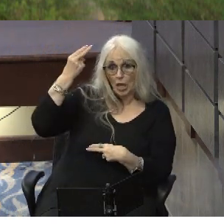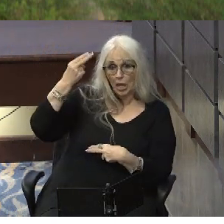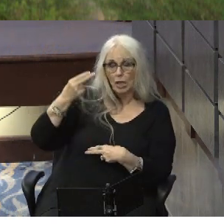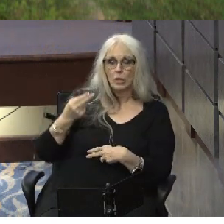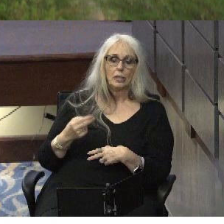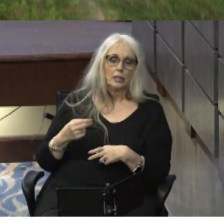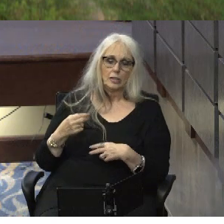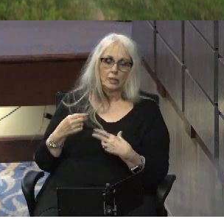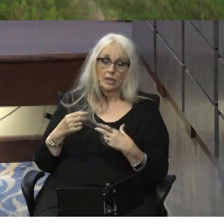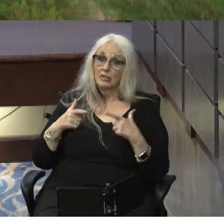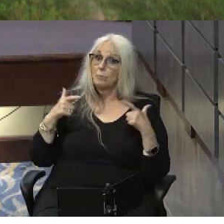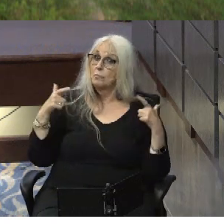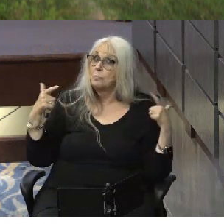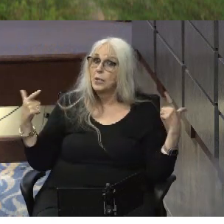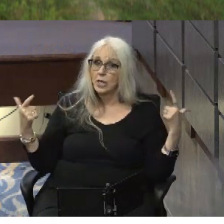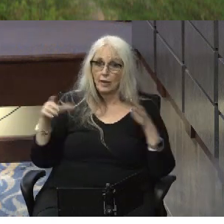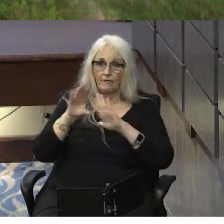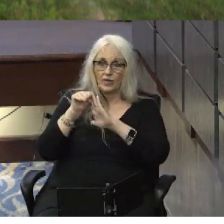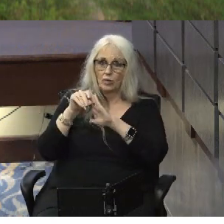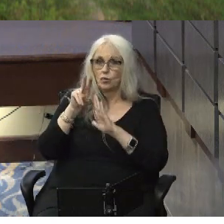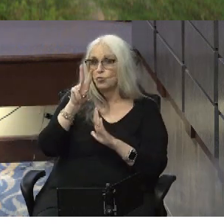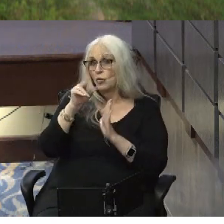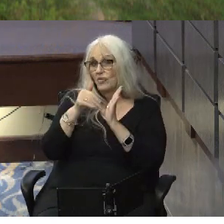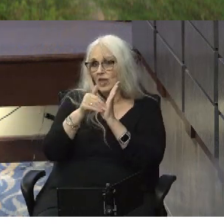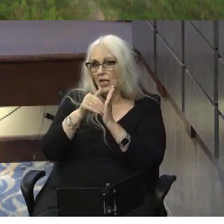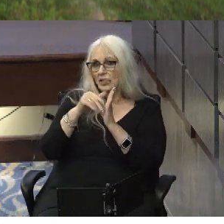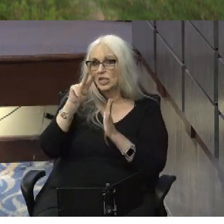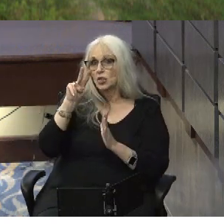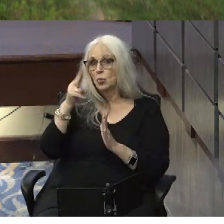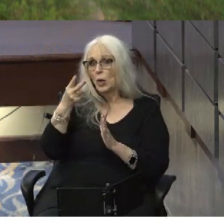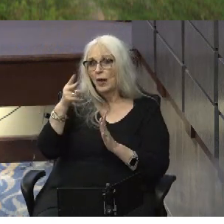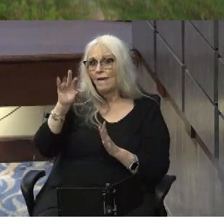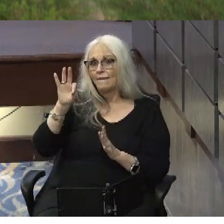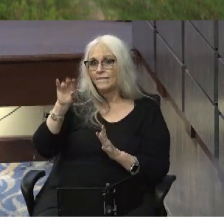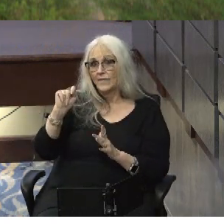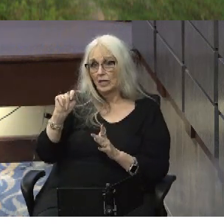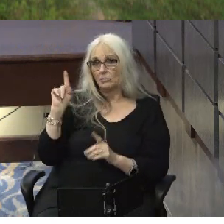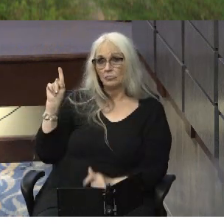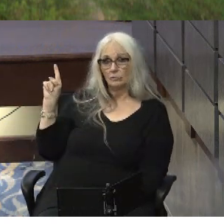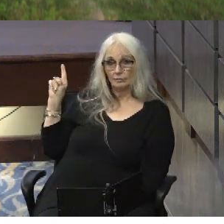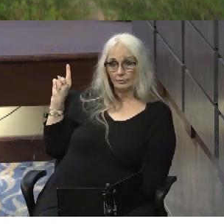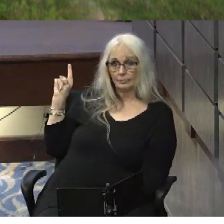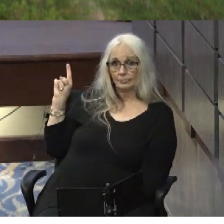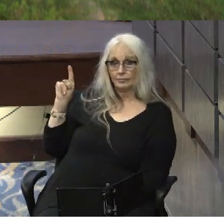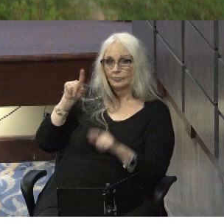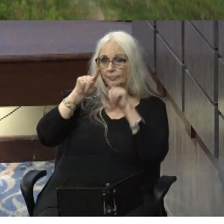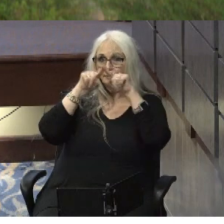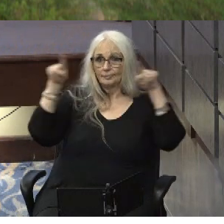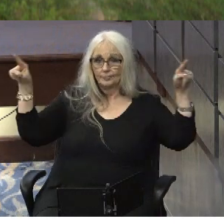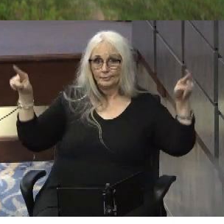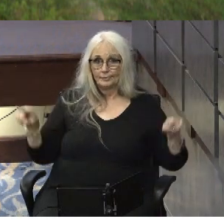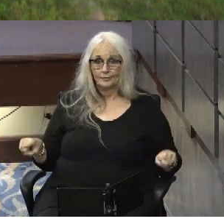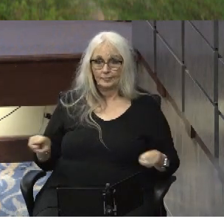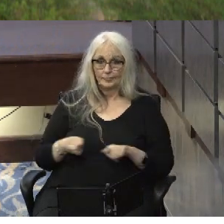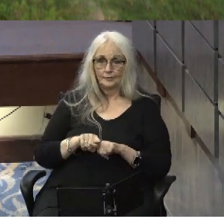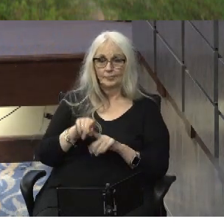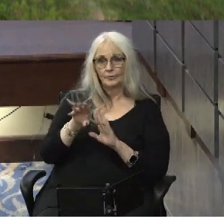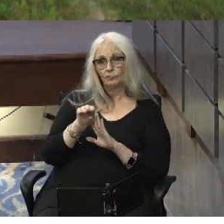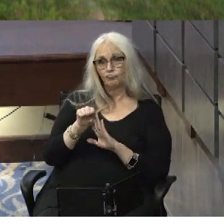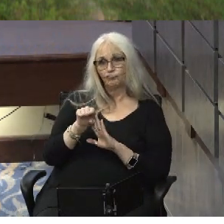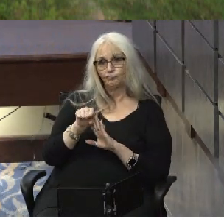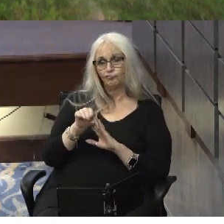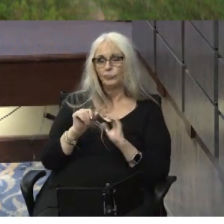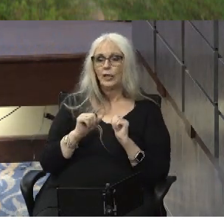but that's a very large video board. That's 2,000 square feet there. So we're making provisions to issue this, and again,